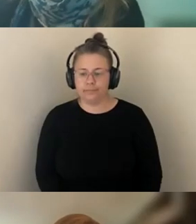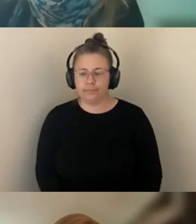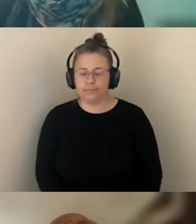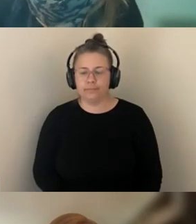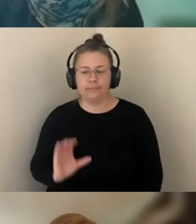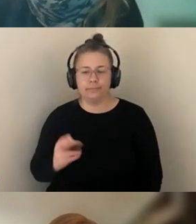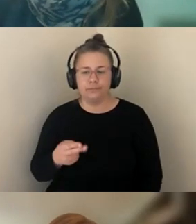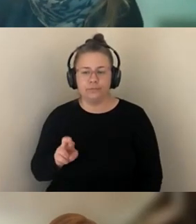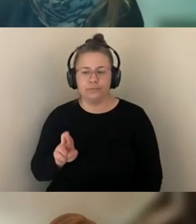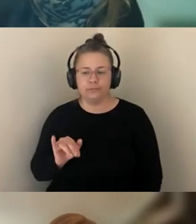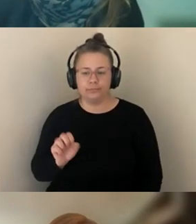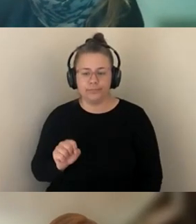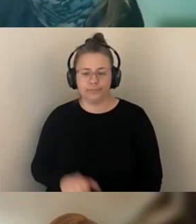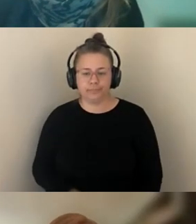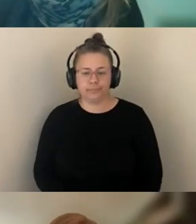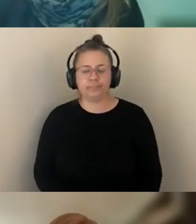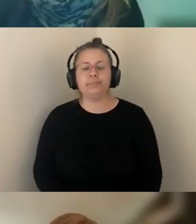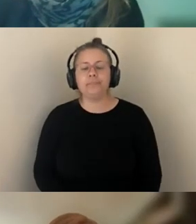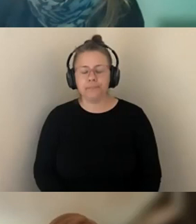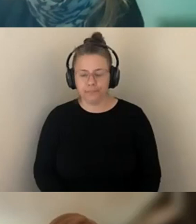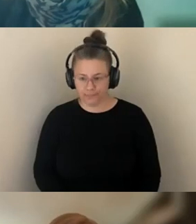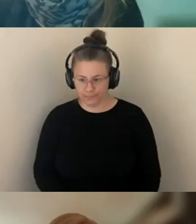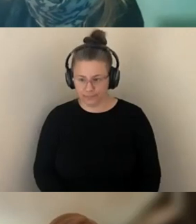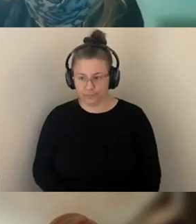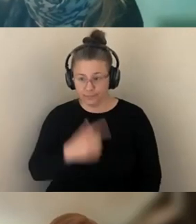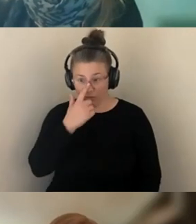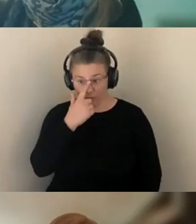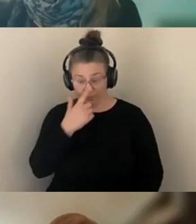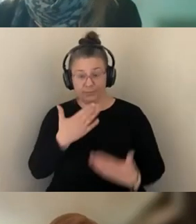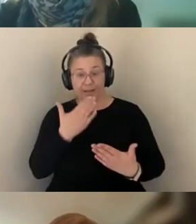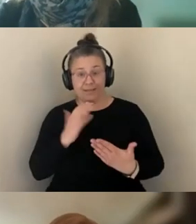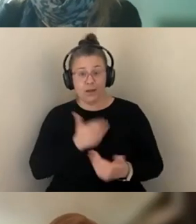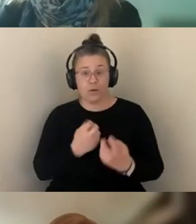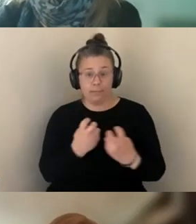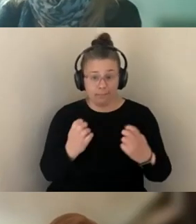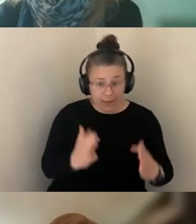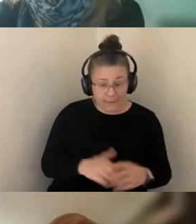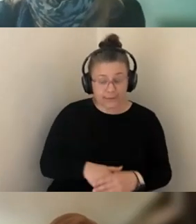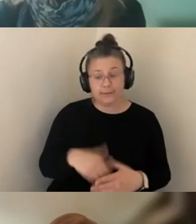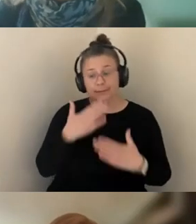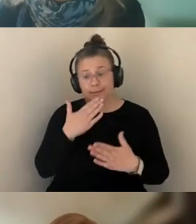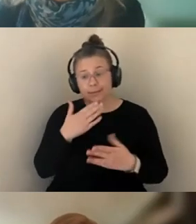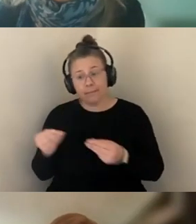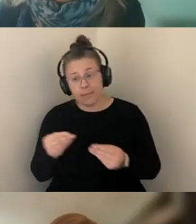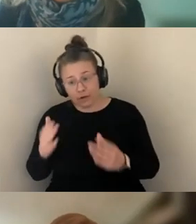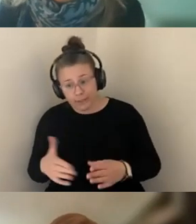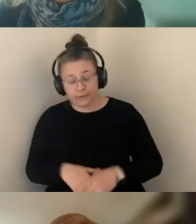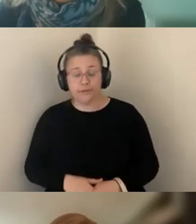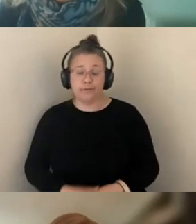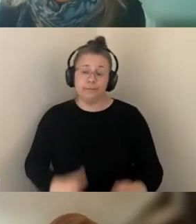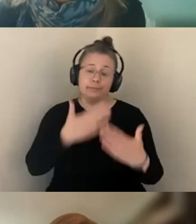So I want to thank our panelists. I want to thank our moderators. I want to thank our audience